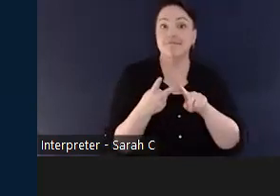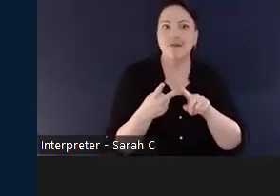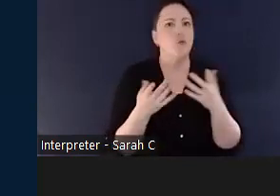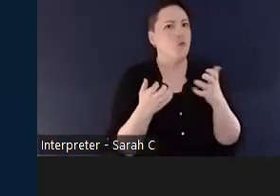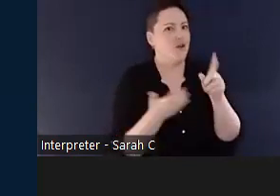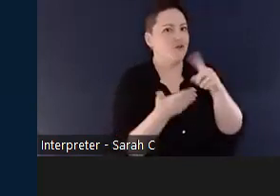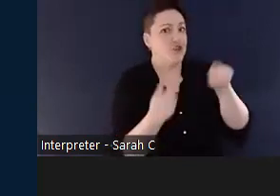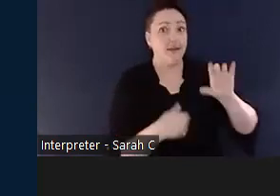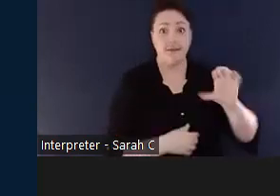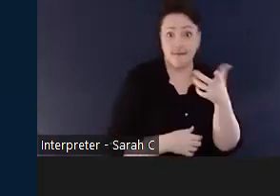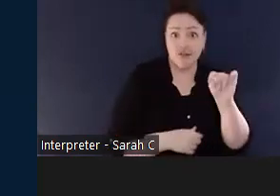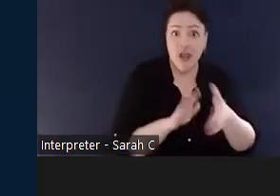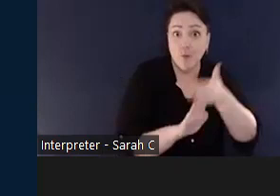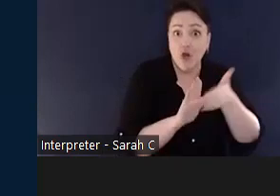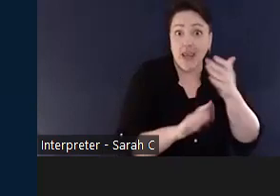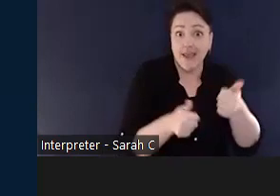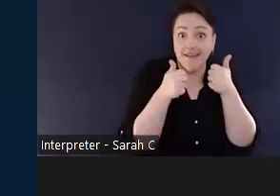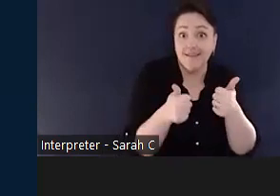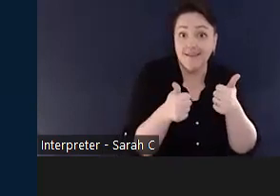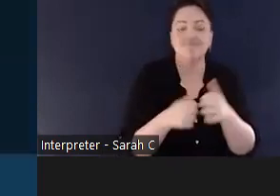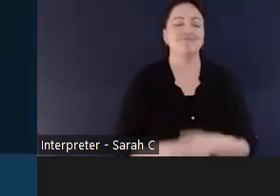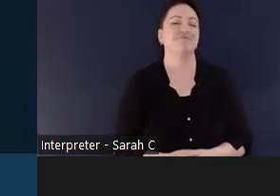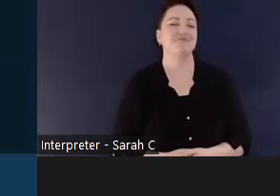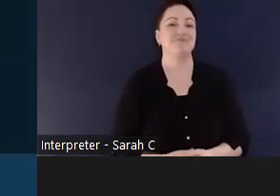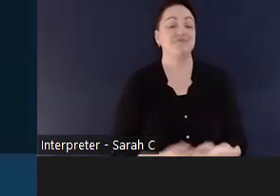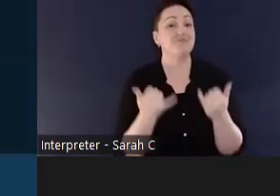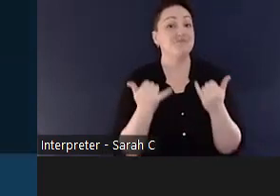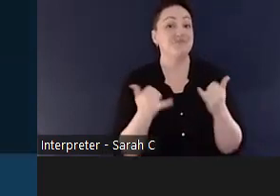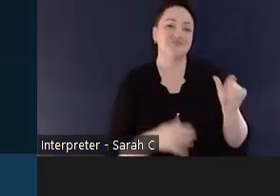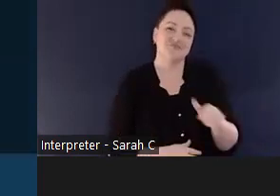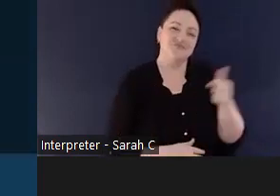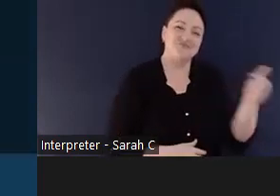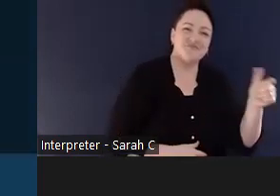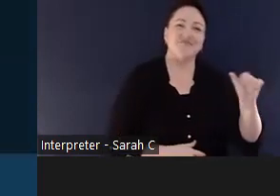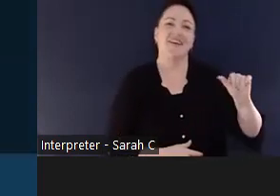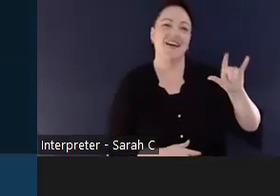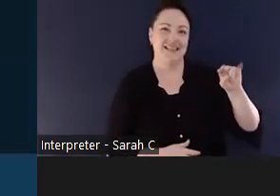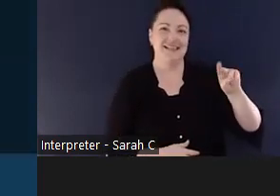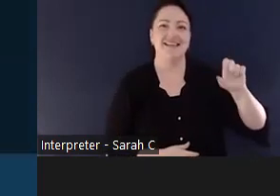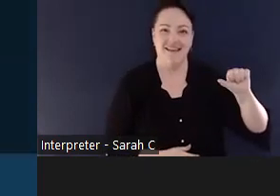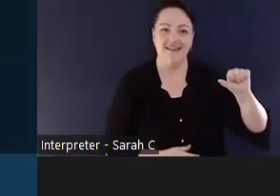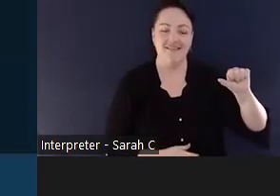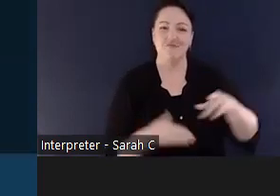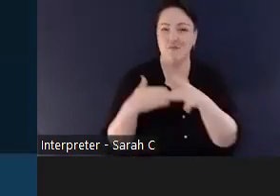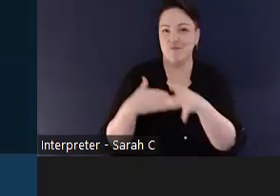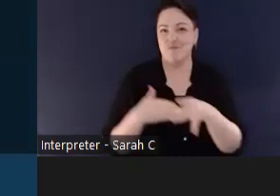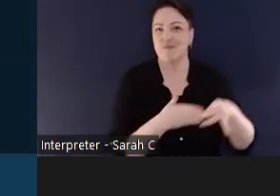Okay, and I will now pass it off to my co-facilitator, Alina Borja, to lead us through the next slides.